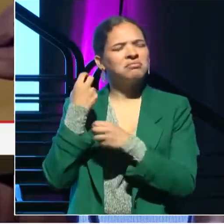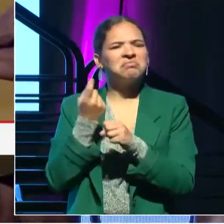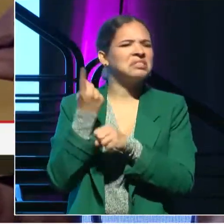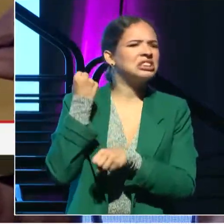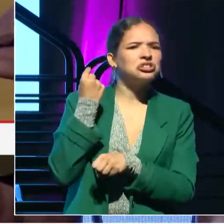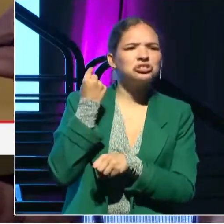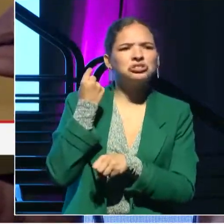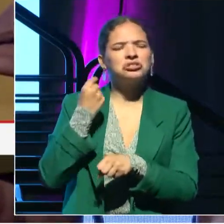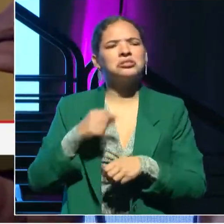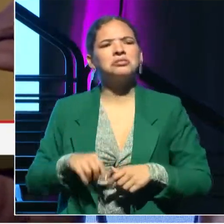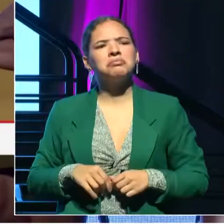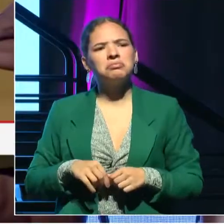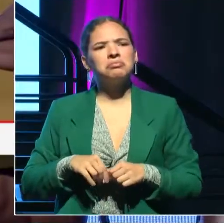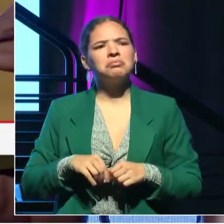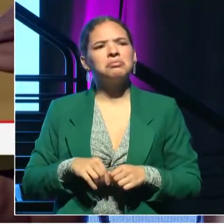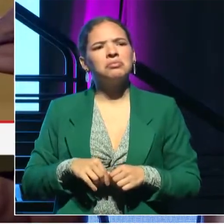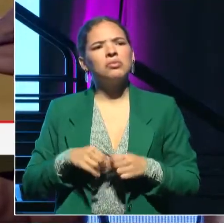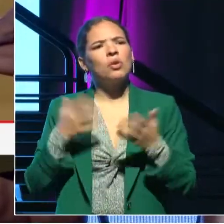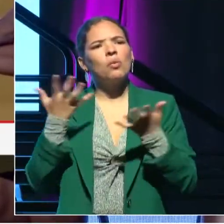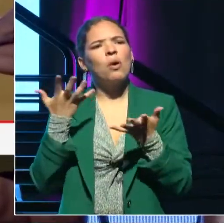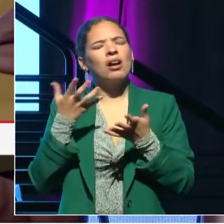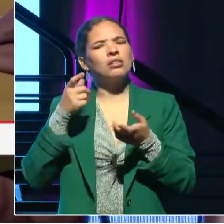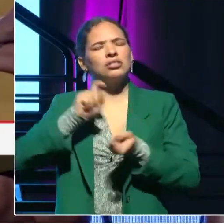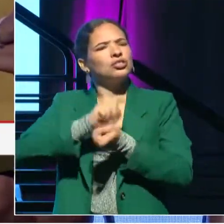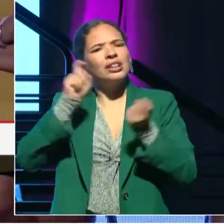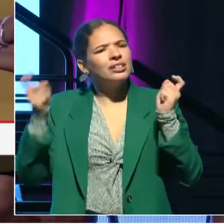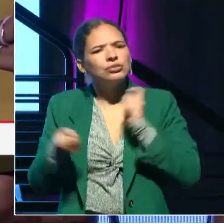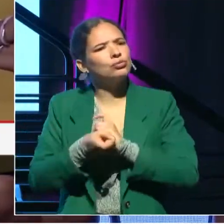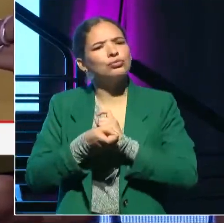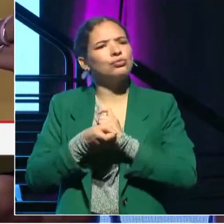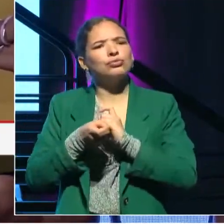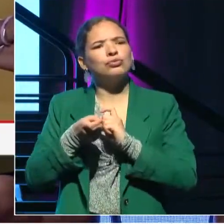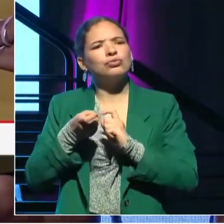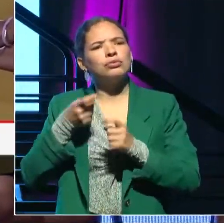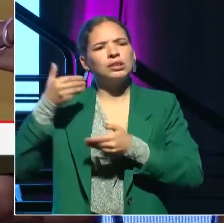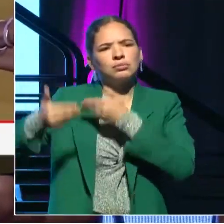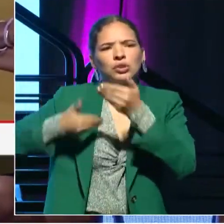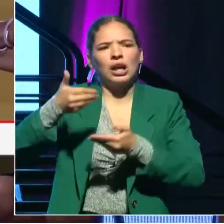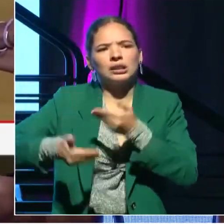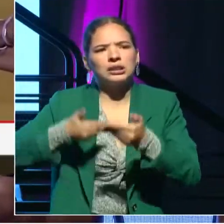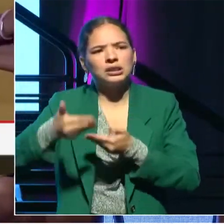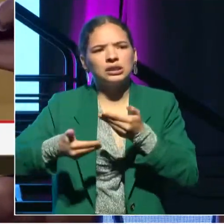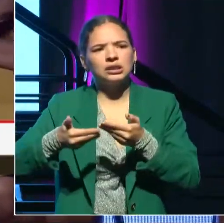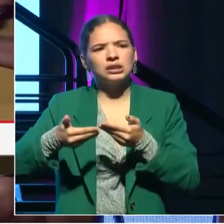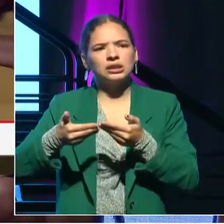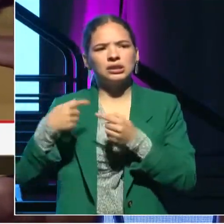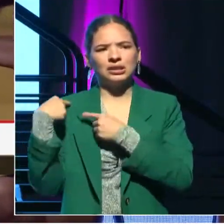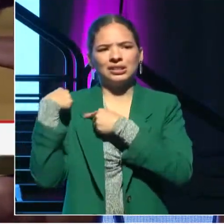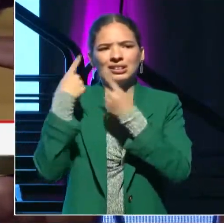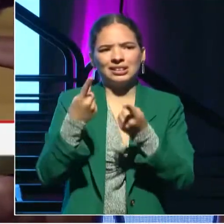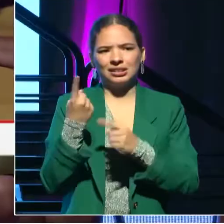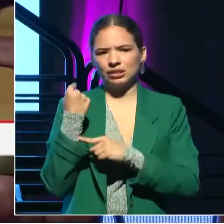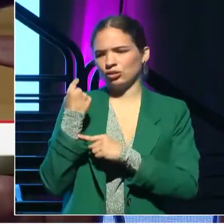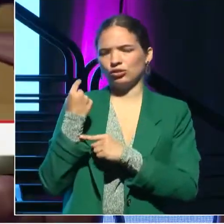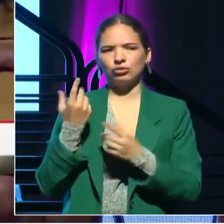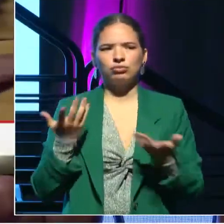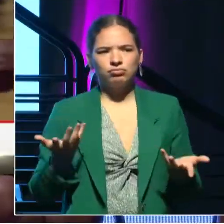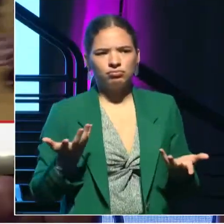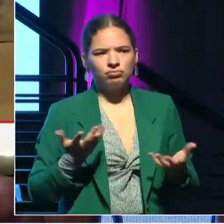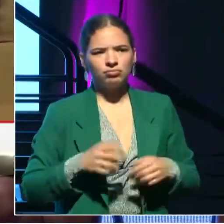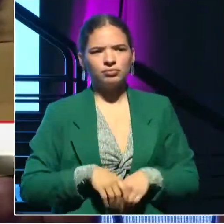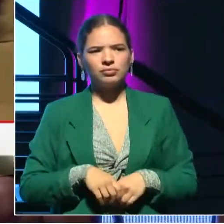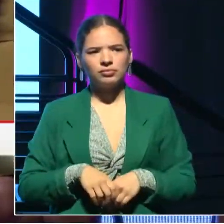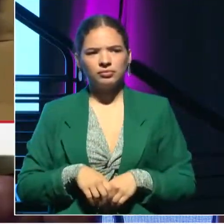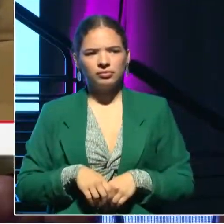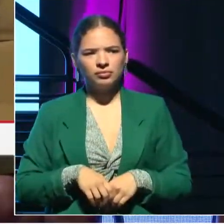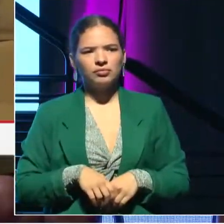are some of the changes and progress that you think has been made since we held this summit last year? Well, I think we've been able